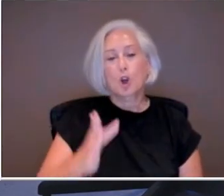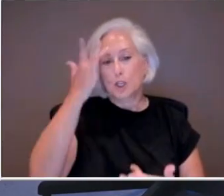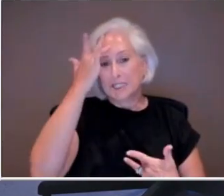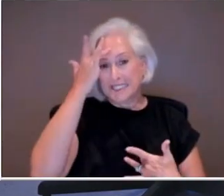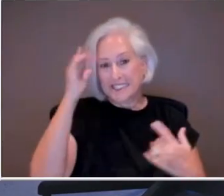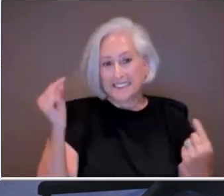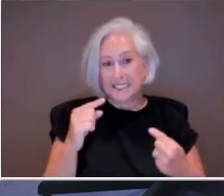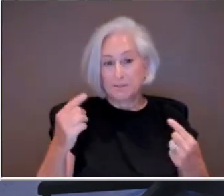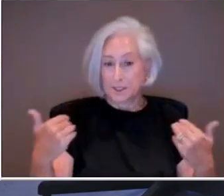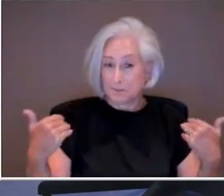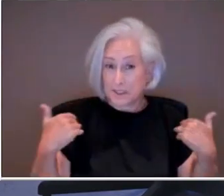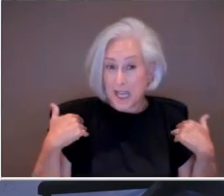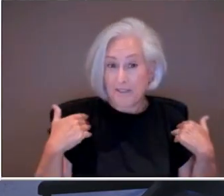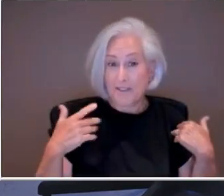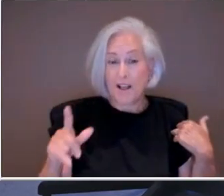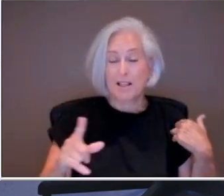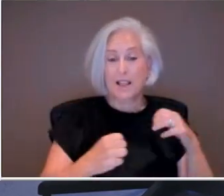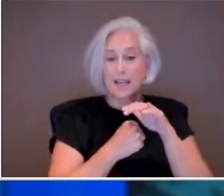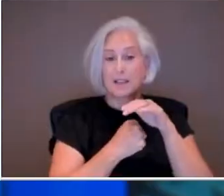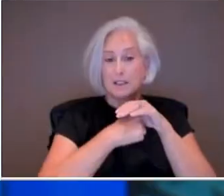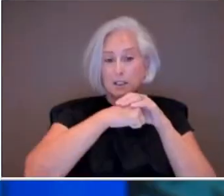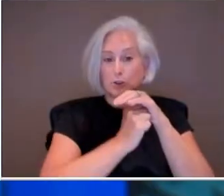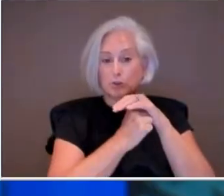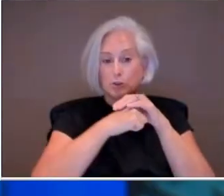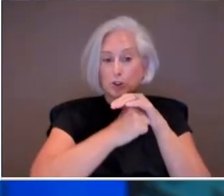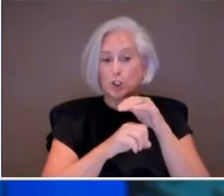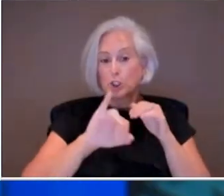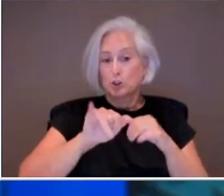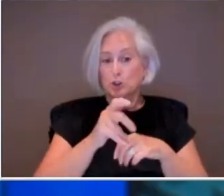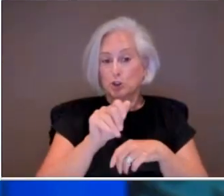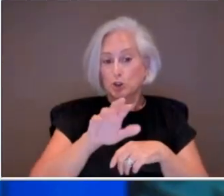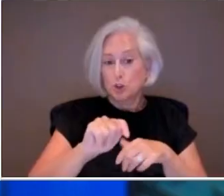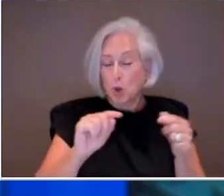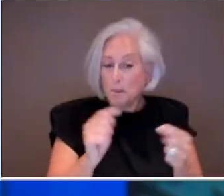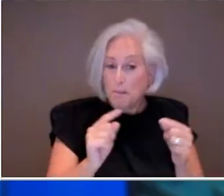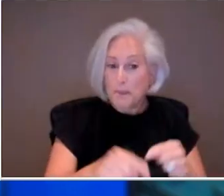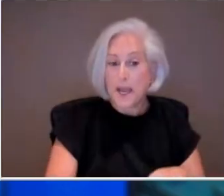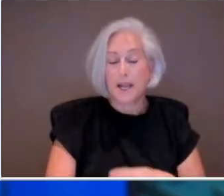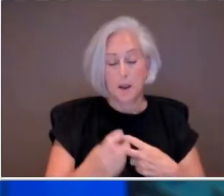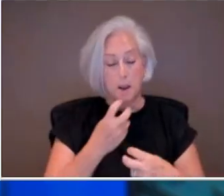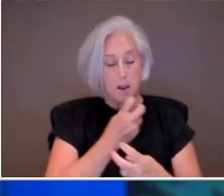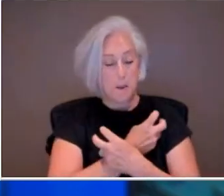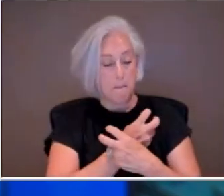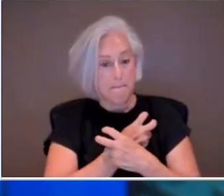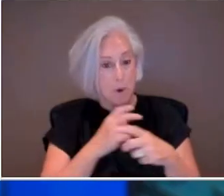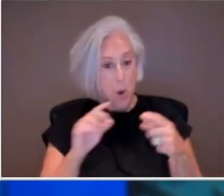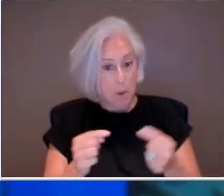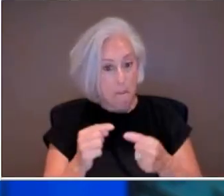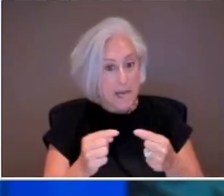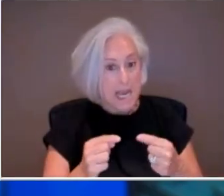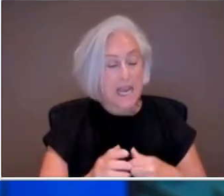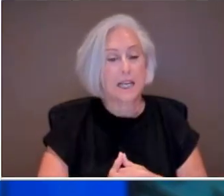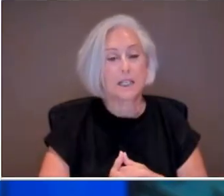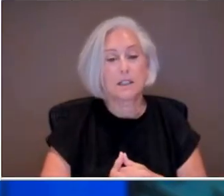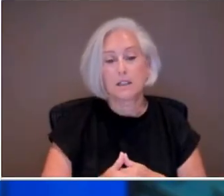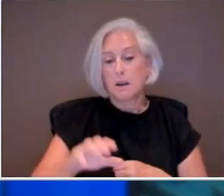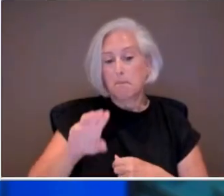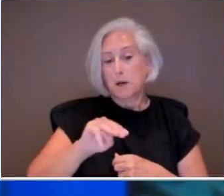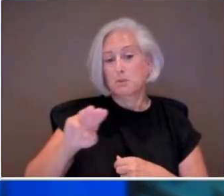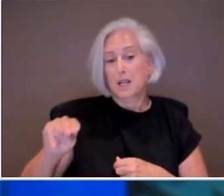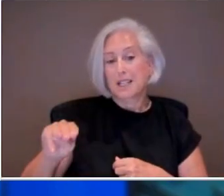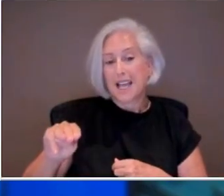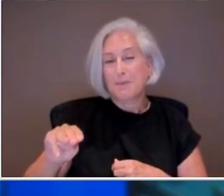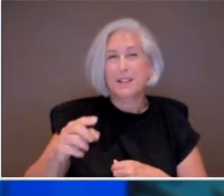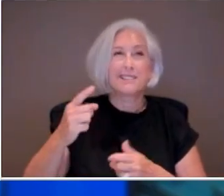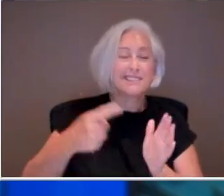or bone pain? Yeah, I mean, I think it's a great question. I mean, myeloma, as much as we say it's a bone disease, not all the time we see it in the